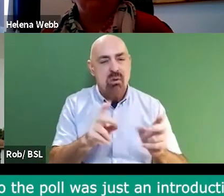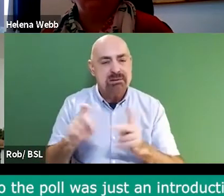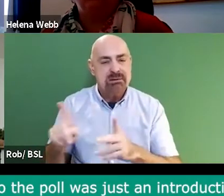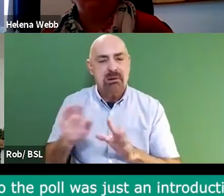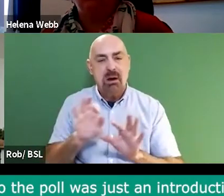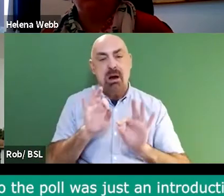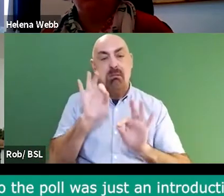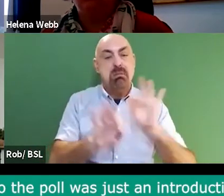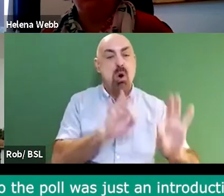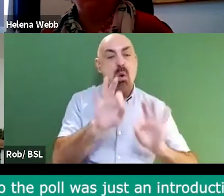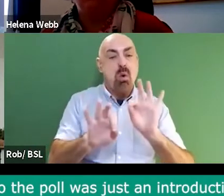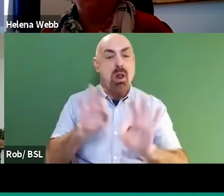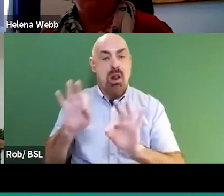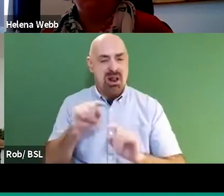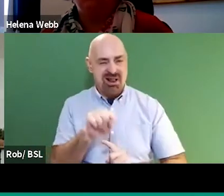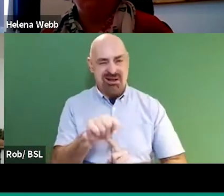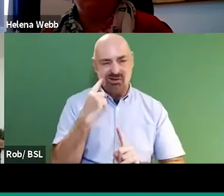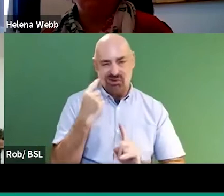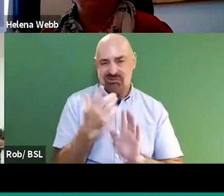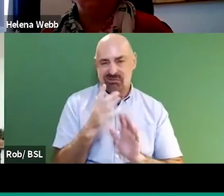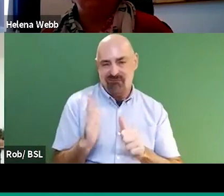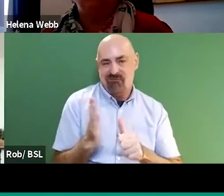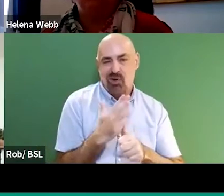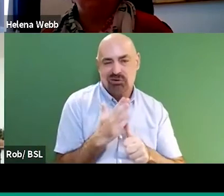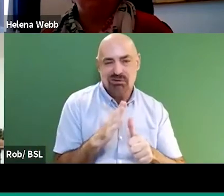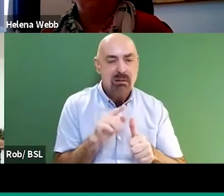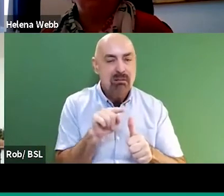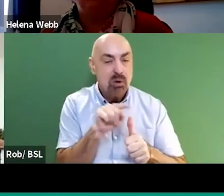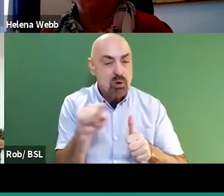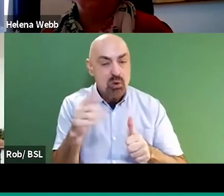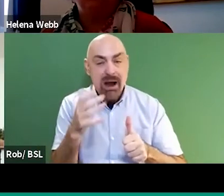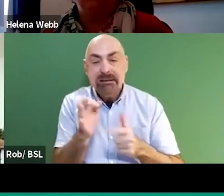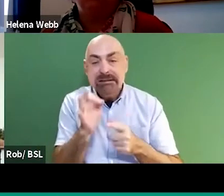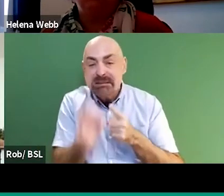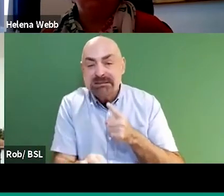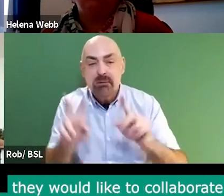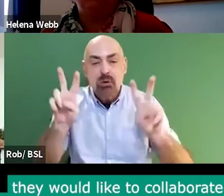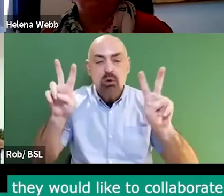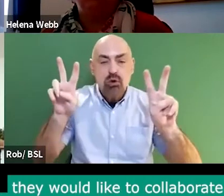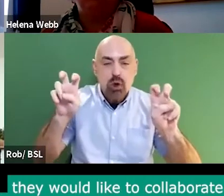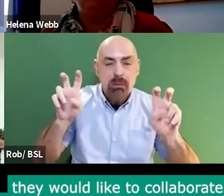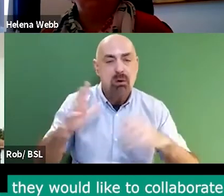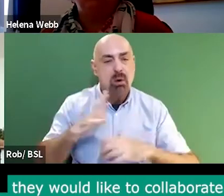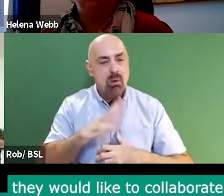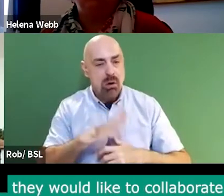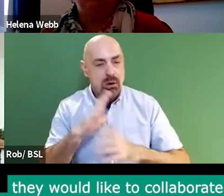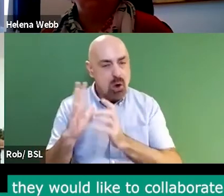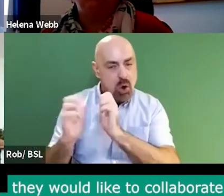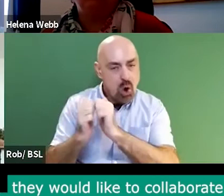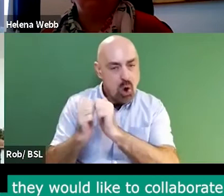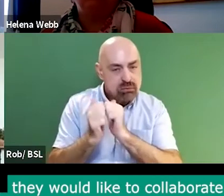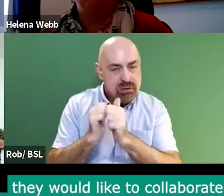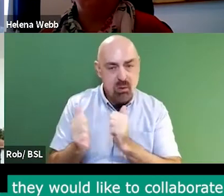just an introduction, but we'd really like if anyone has any specific sort of topics that they would like to collaborate with us